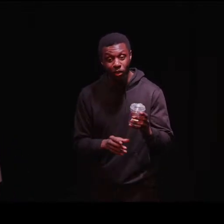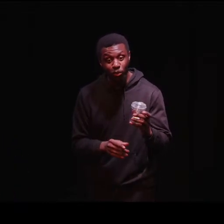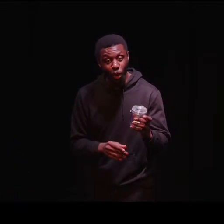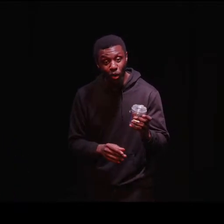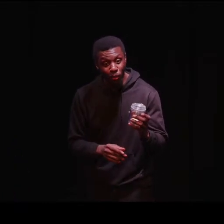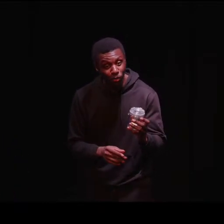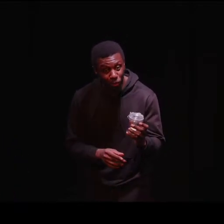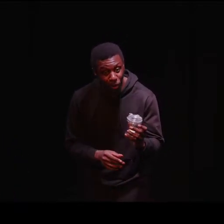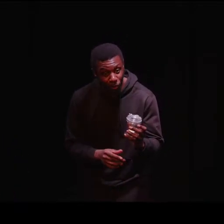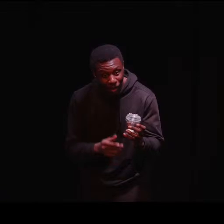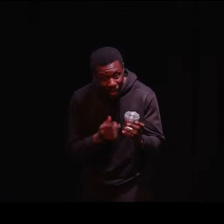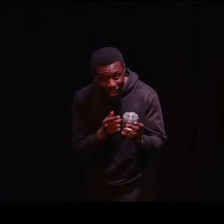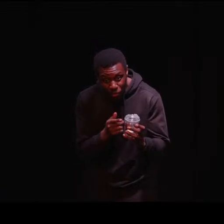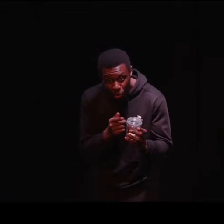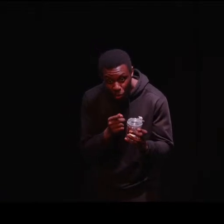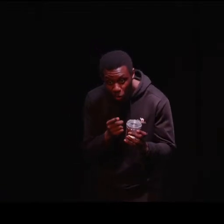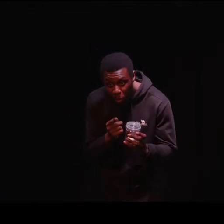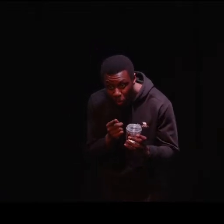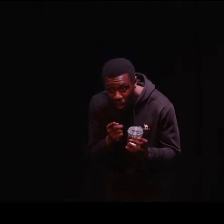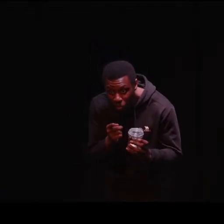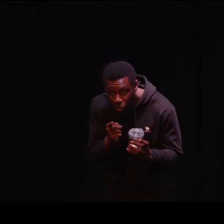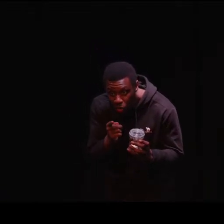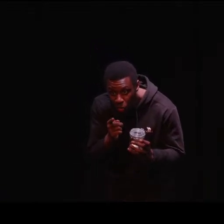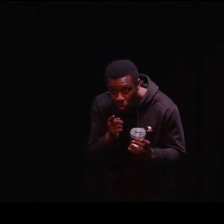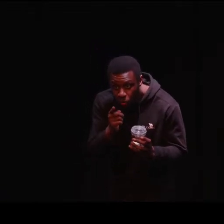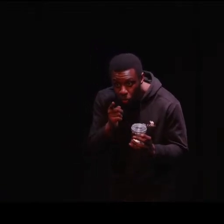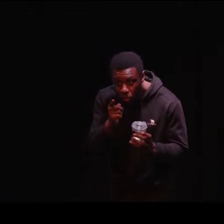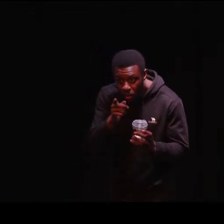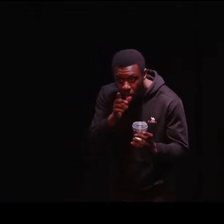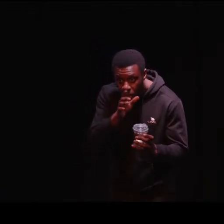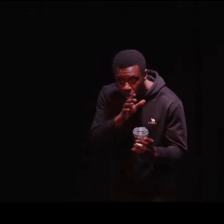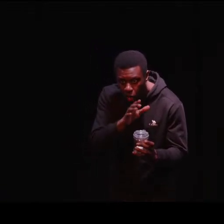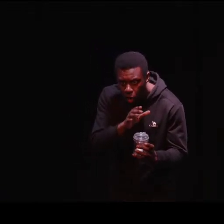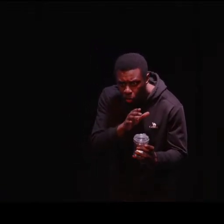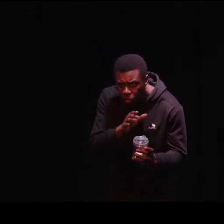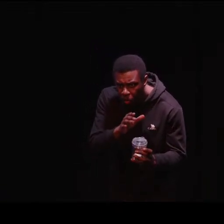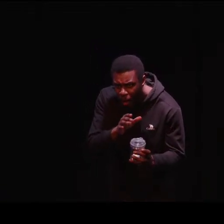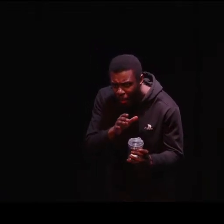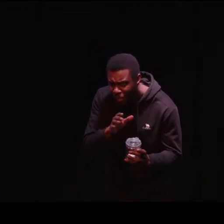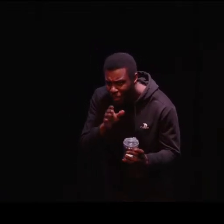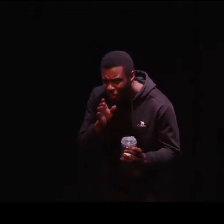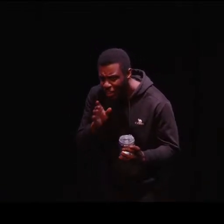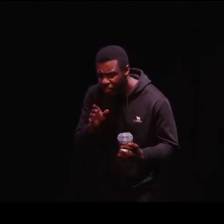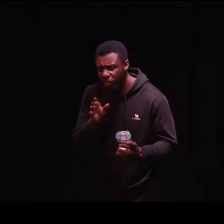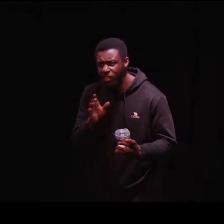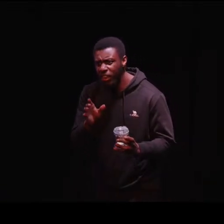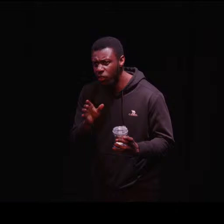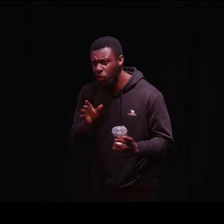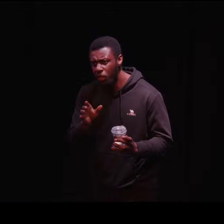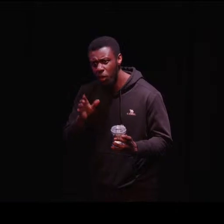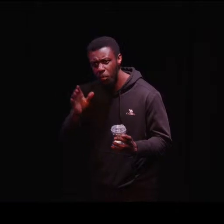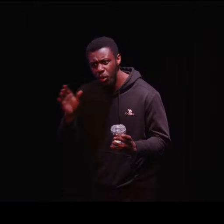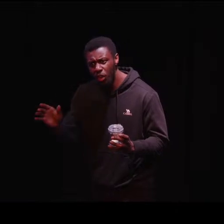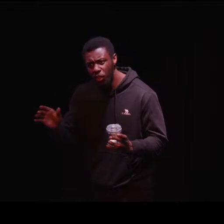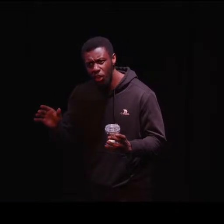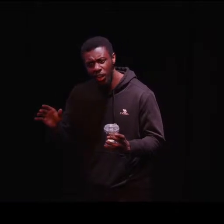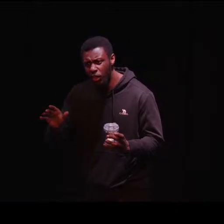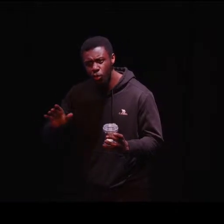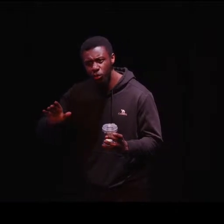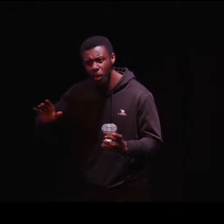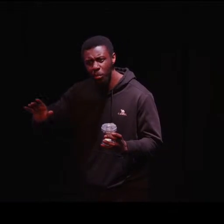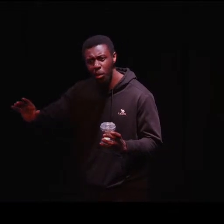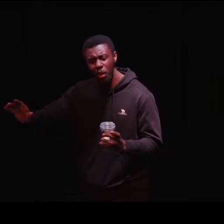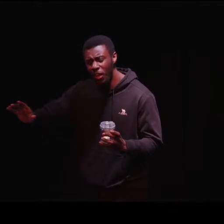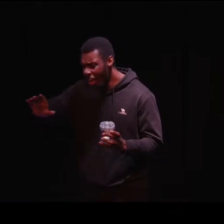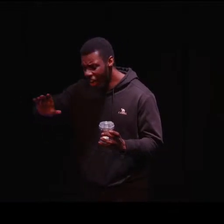has found his daughter is true. If truth could be born out of circumstance, would it be the cloak of Hermione, the letters of Antigonus with it, the beauty of the young